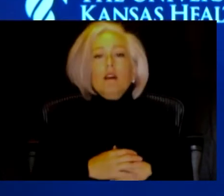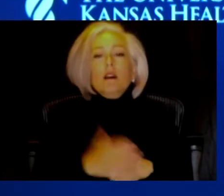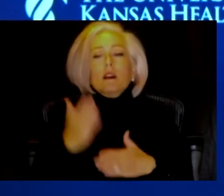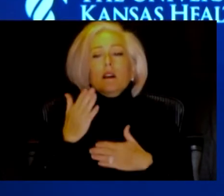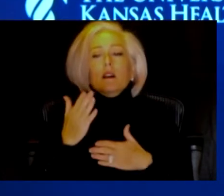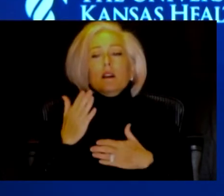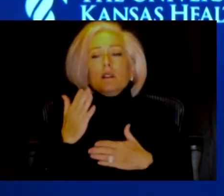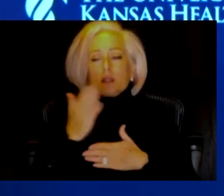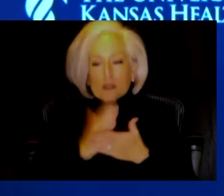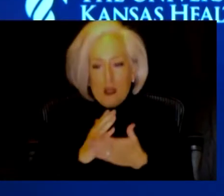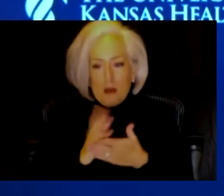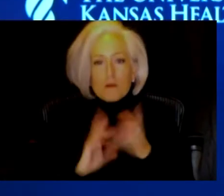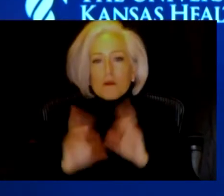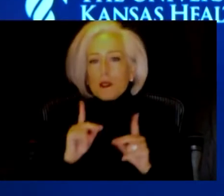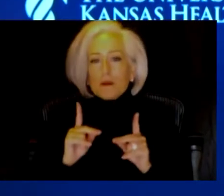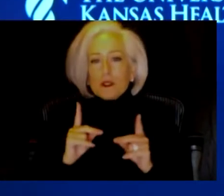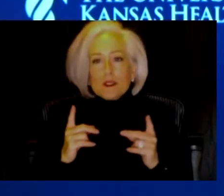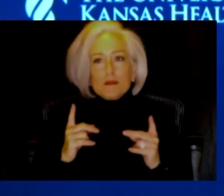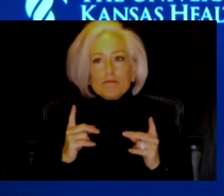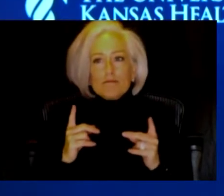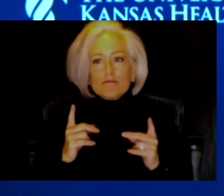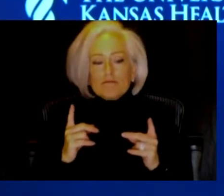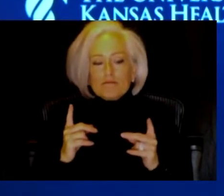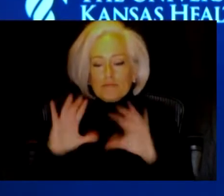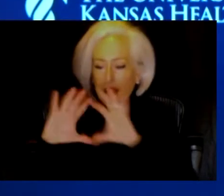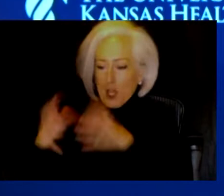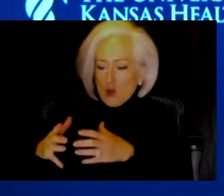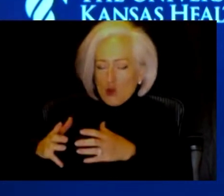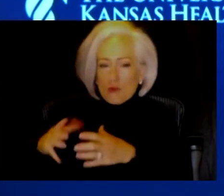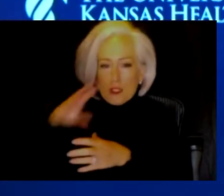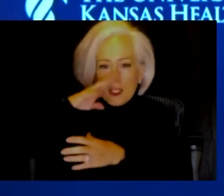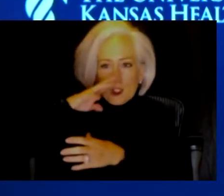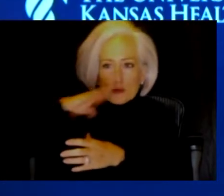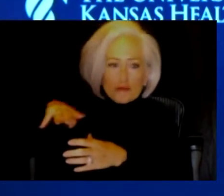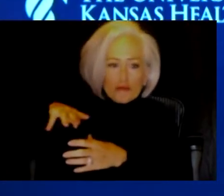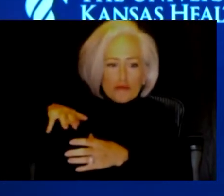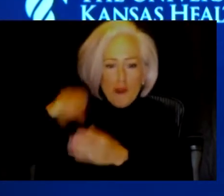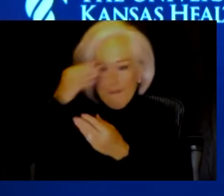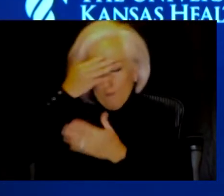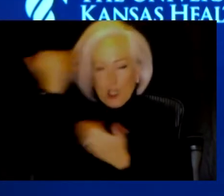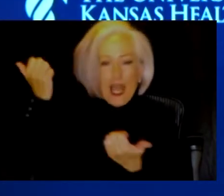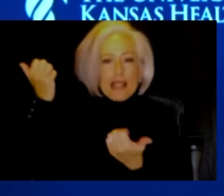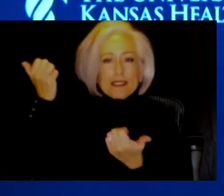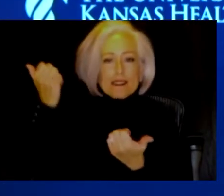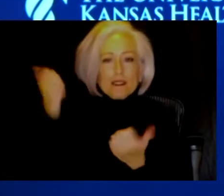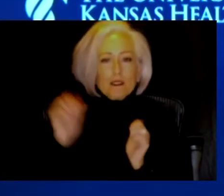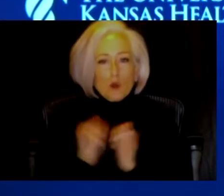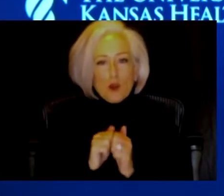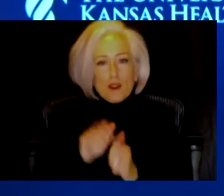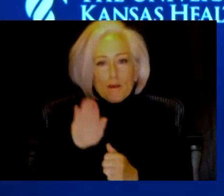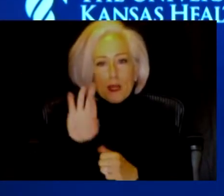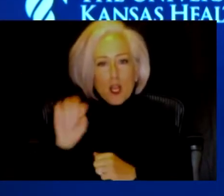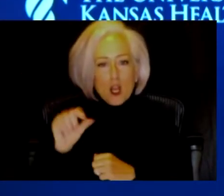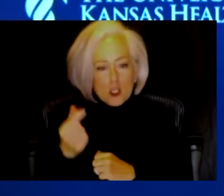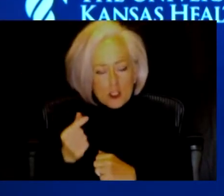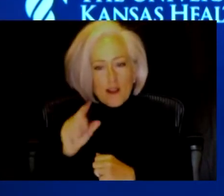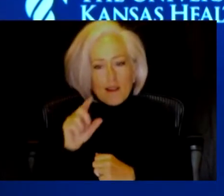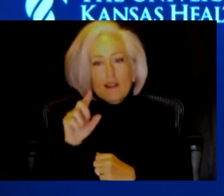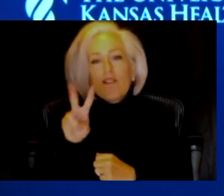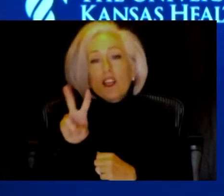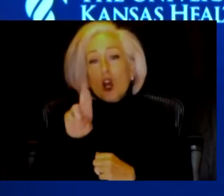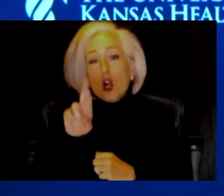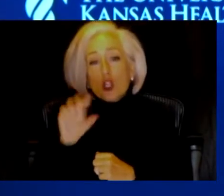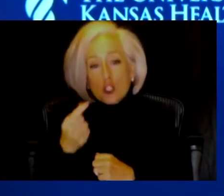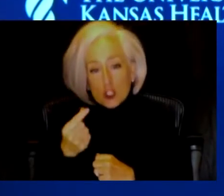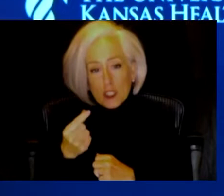just gets forgotten. Mm-hmm. And so with the VRG, some of the things that we do, like we support the Veterans